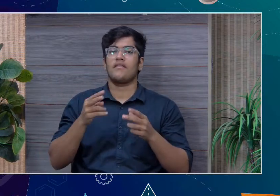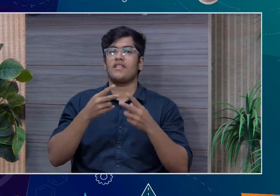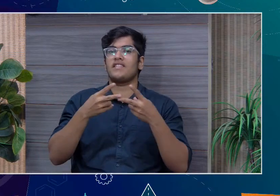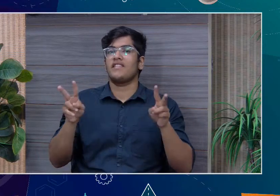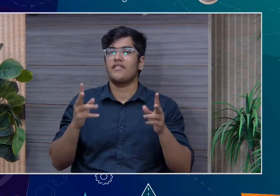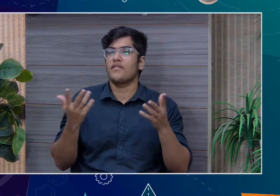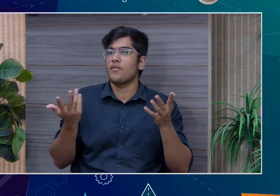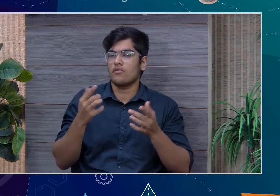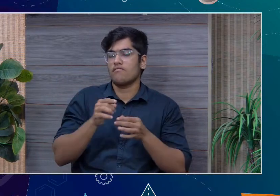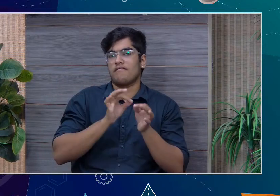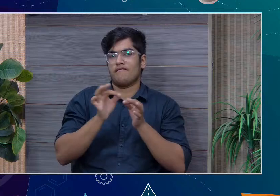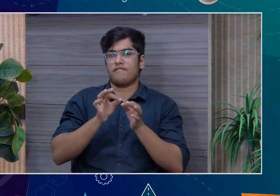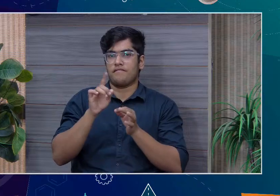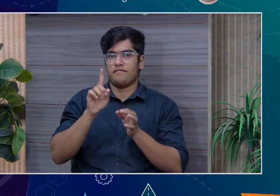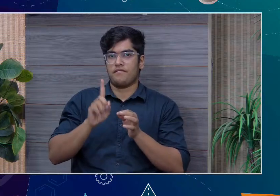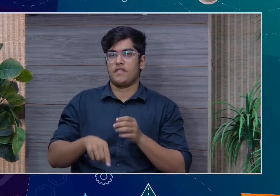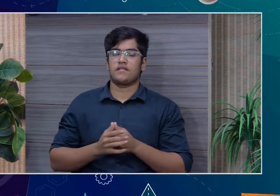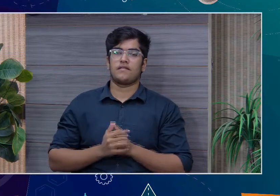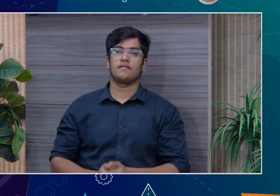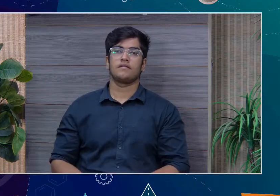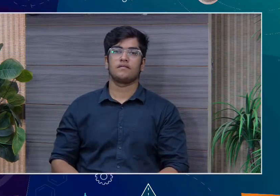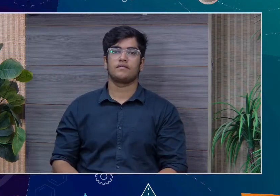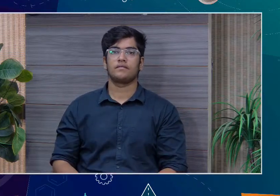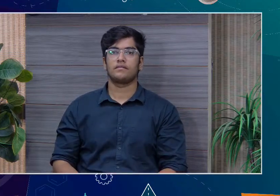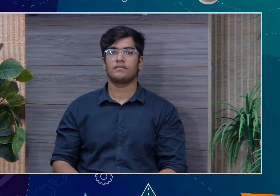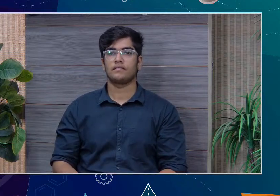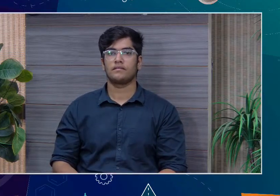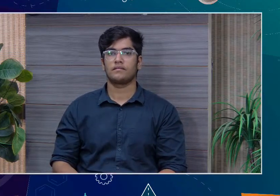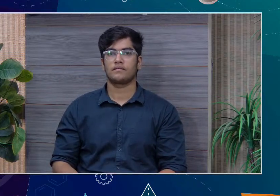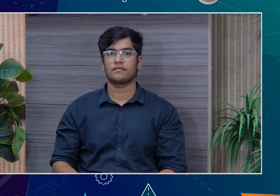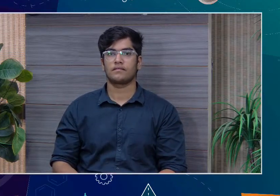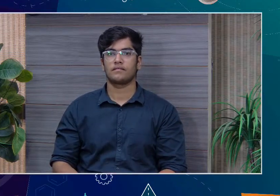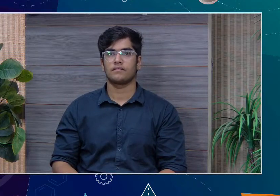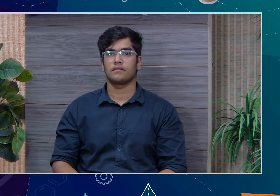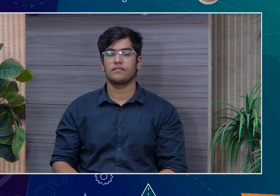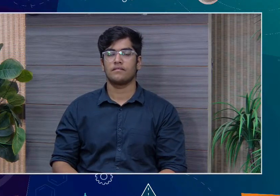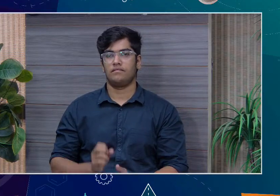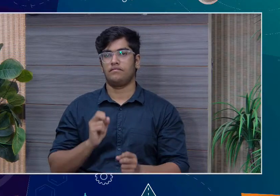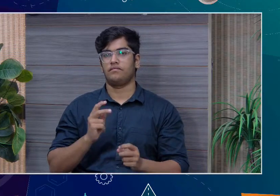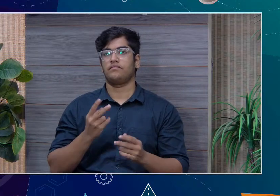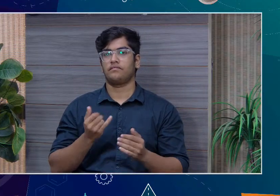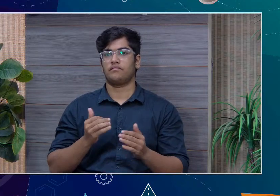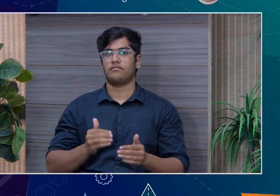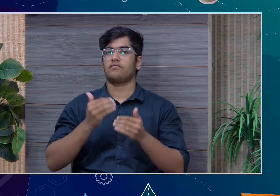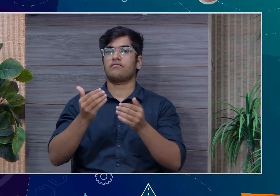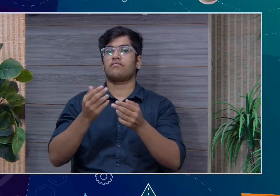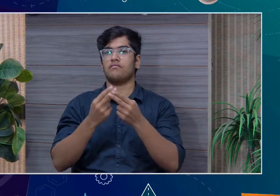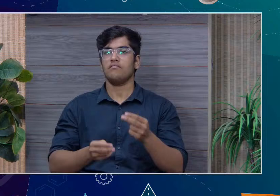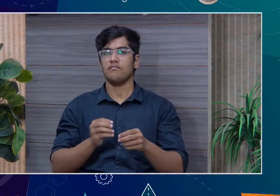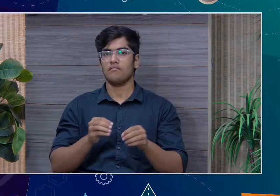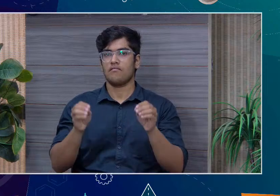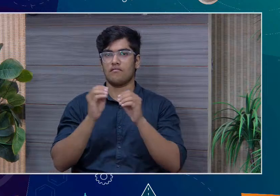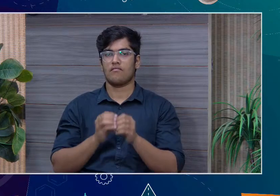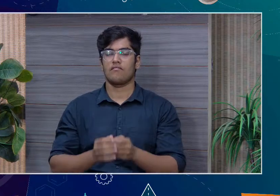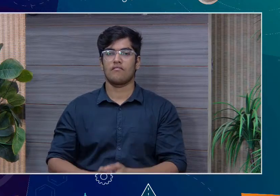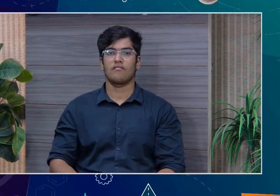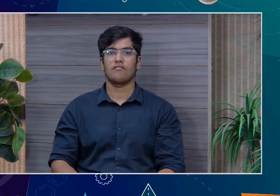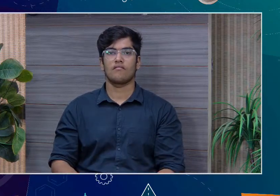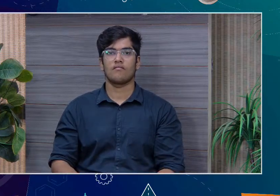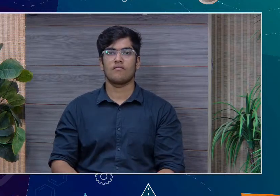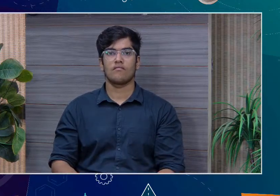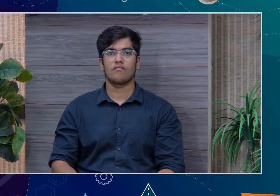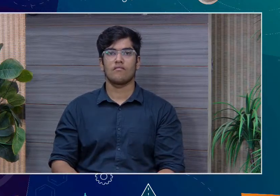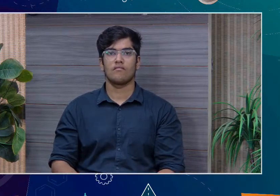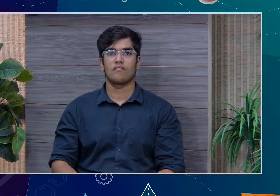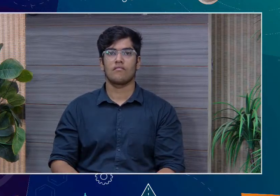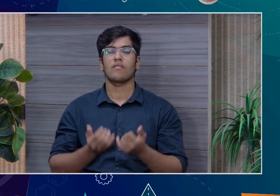don't get confused between smile and a laughter. Okay. Let's just move forward with the story. Yes, ma'am. Now,